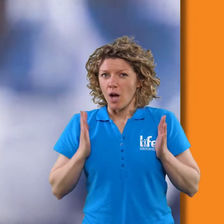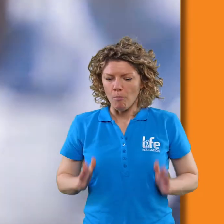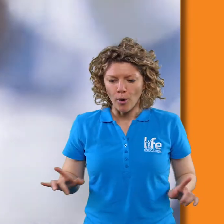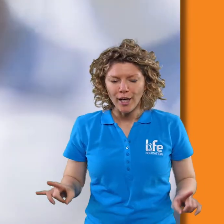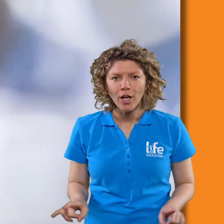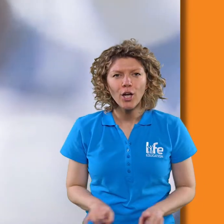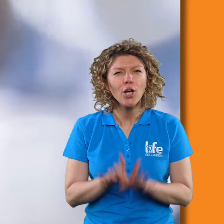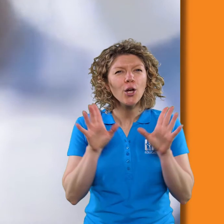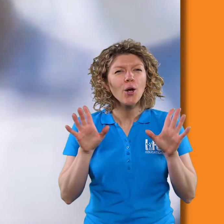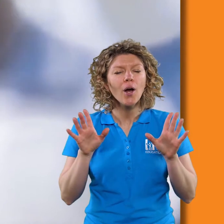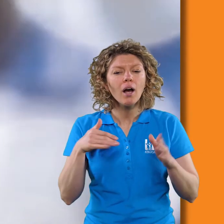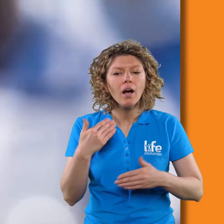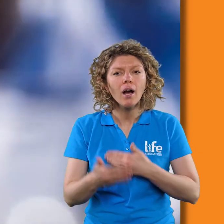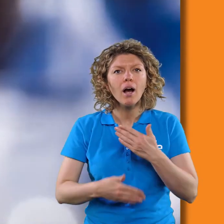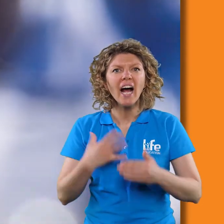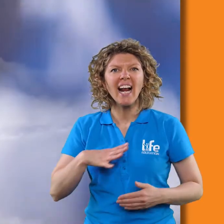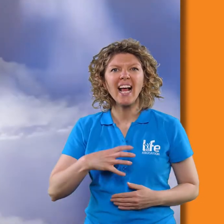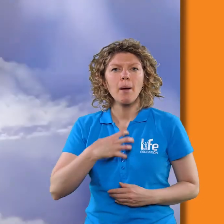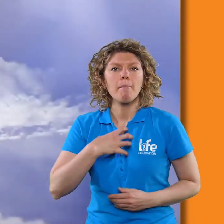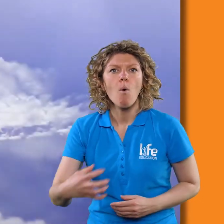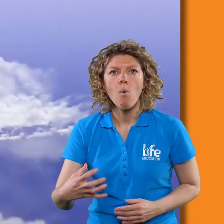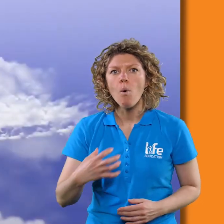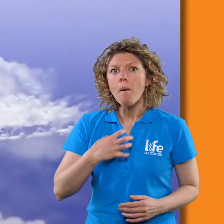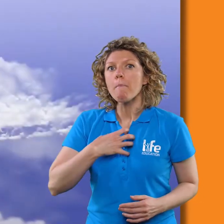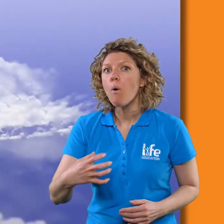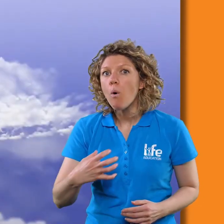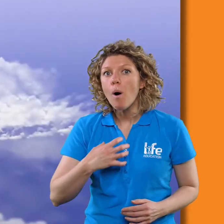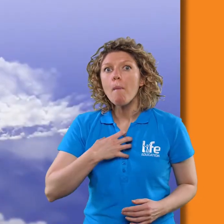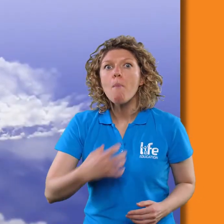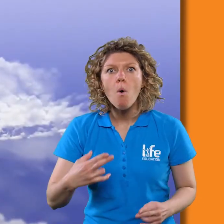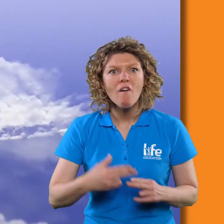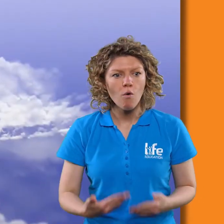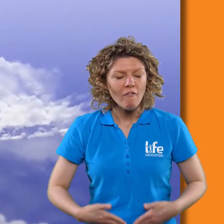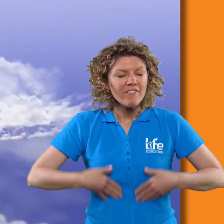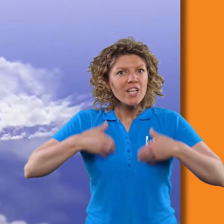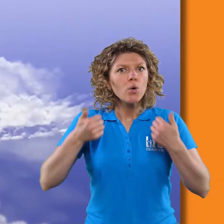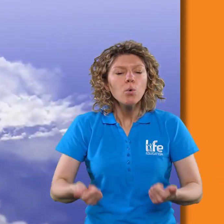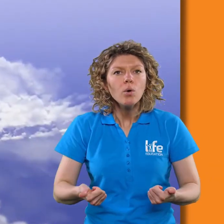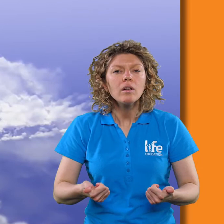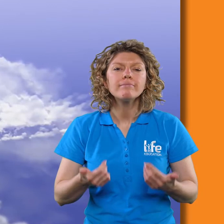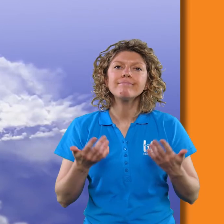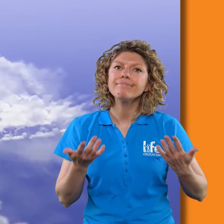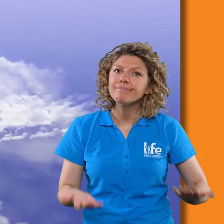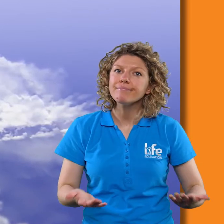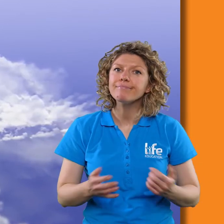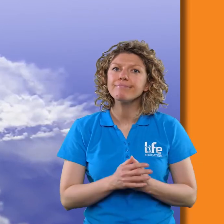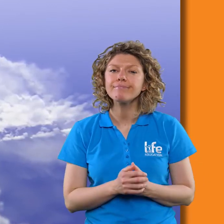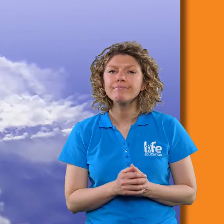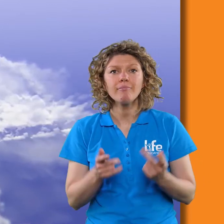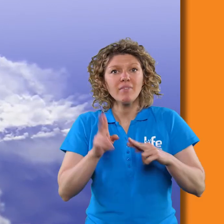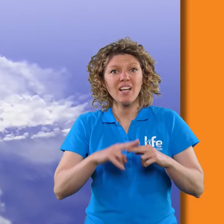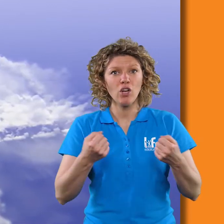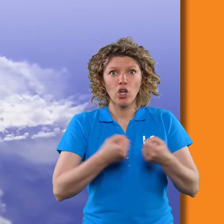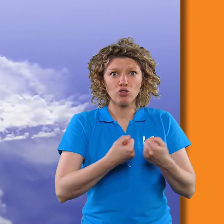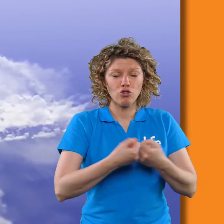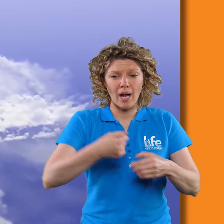person needs to take larger doses to get the same effect. If a person suddenly stops taking the drug, they may